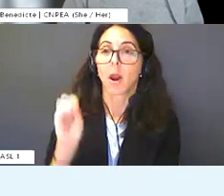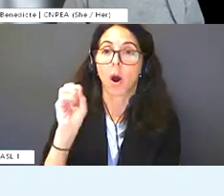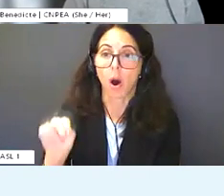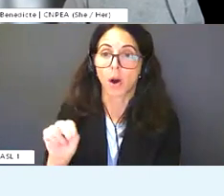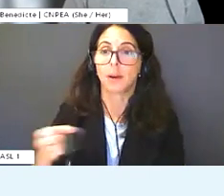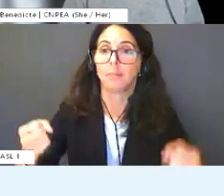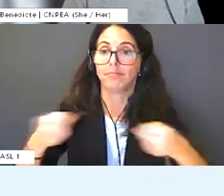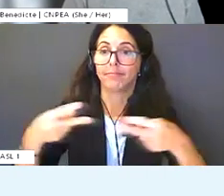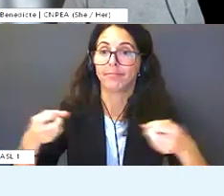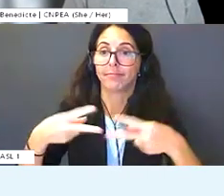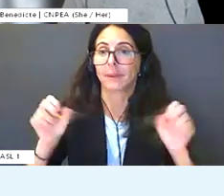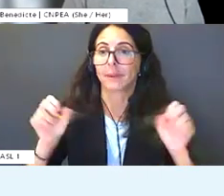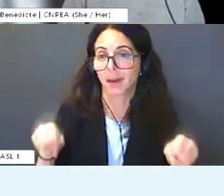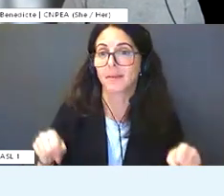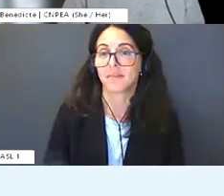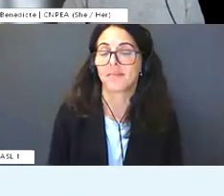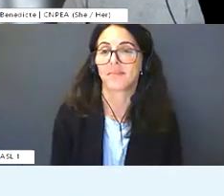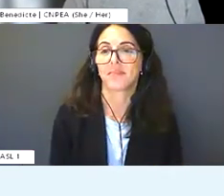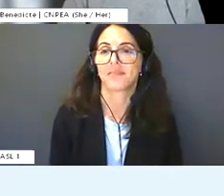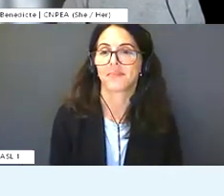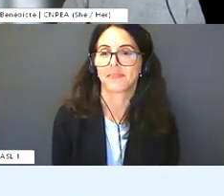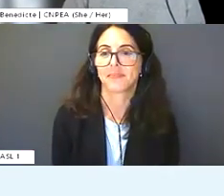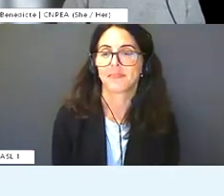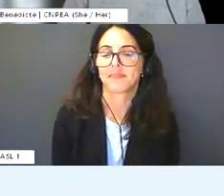your screen as well.